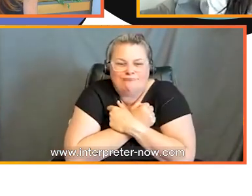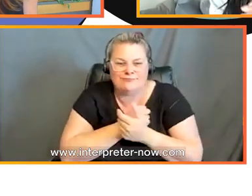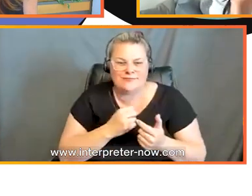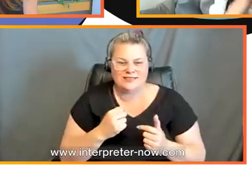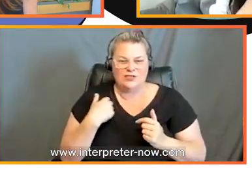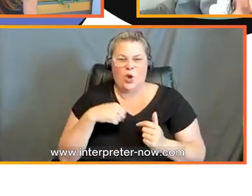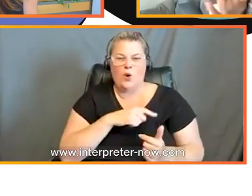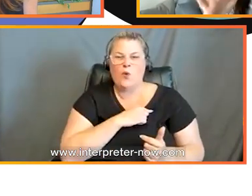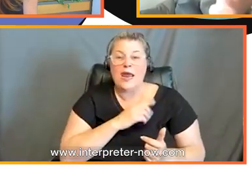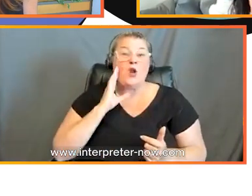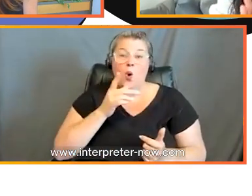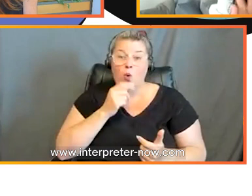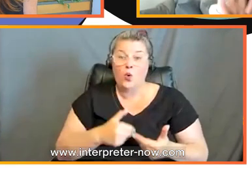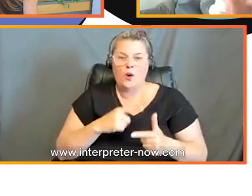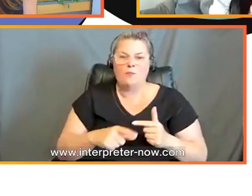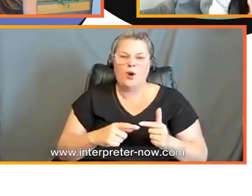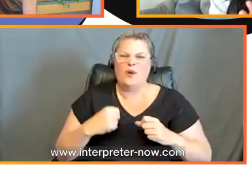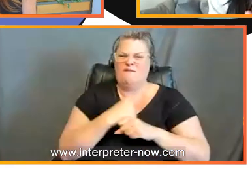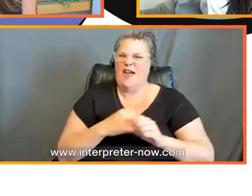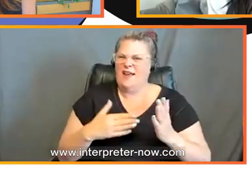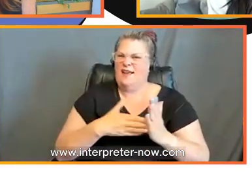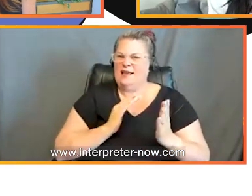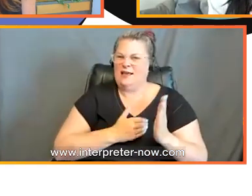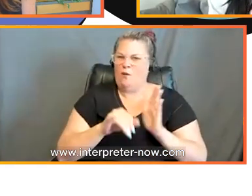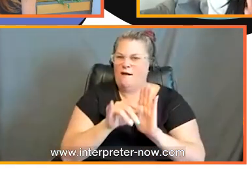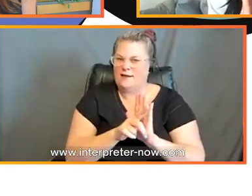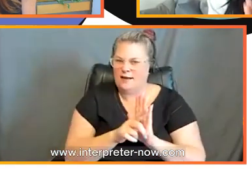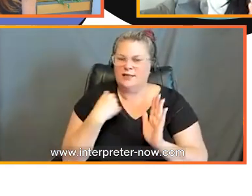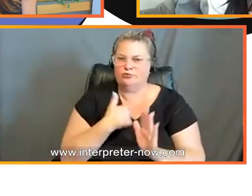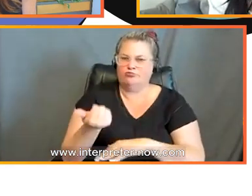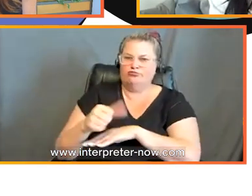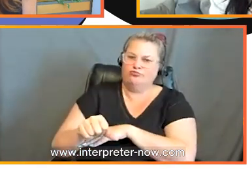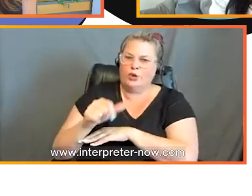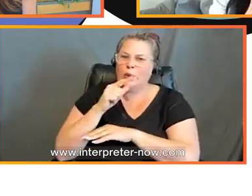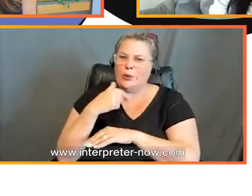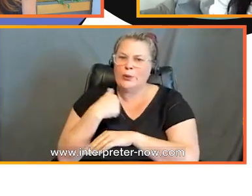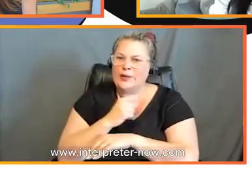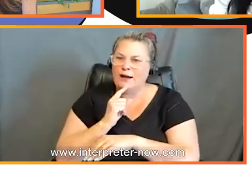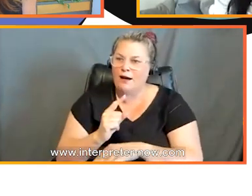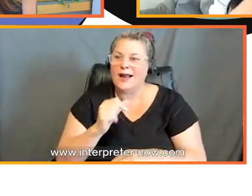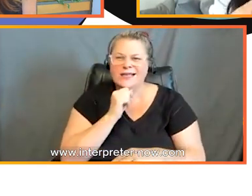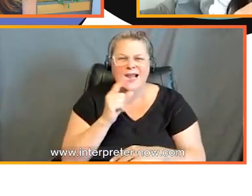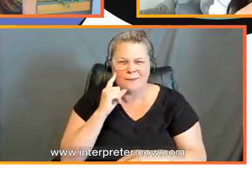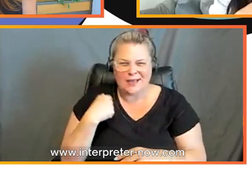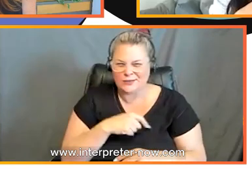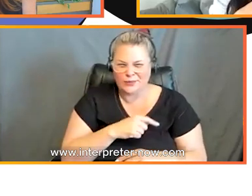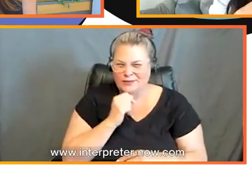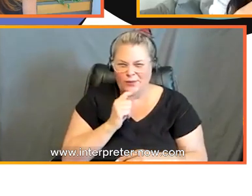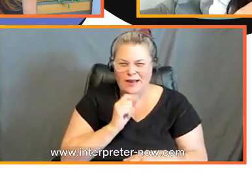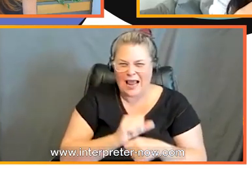are, but then we rail against our identities. We fight our identities. We reject who we are. And it's not because we don't